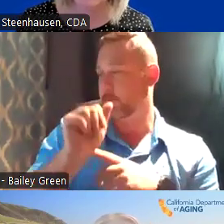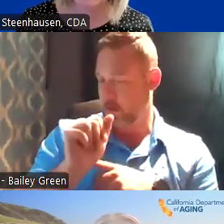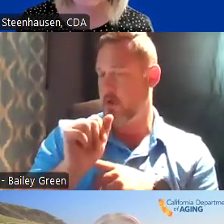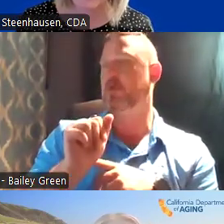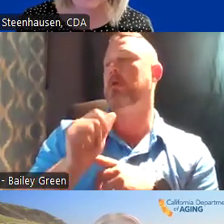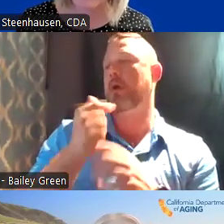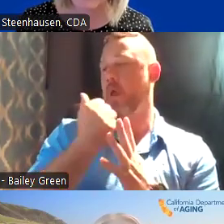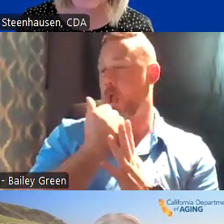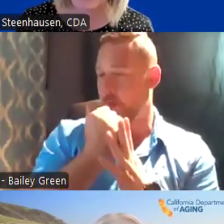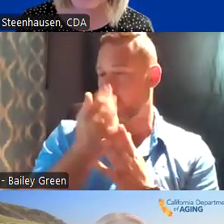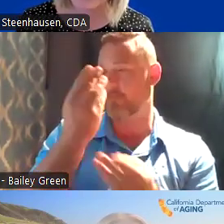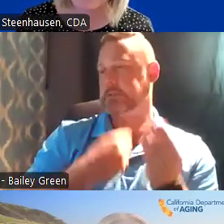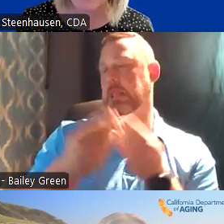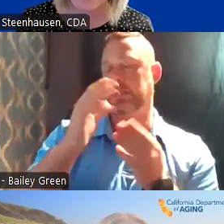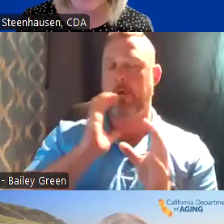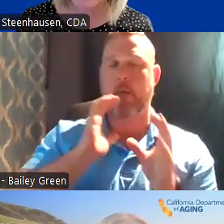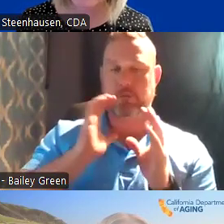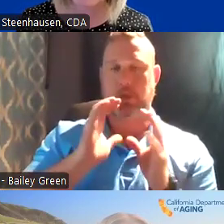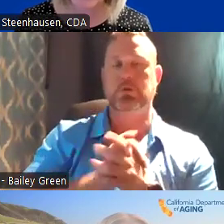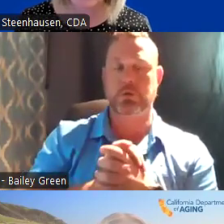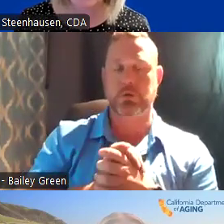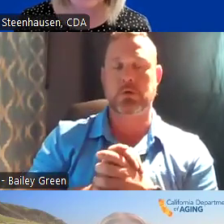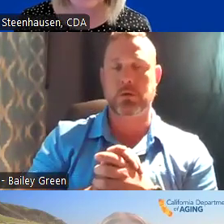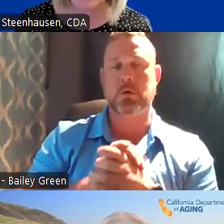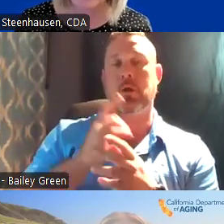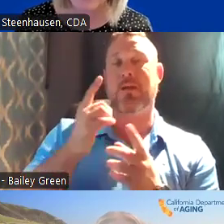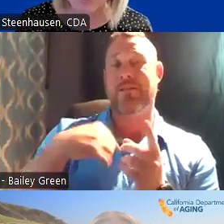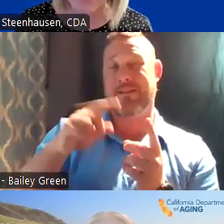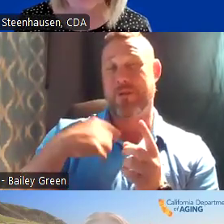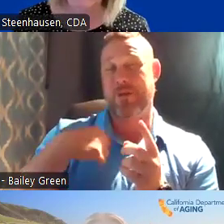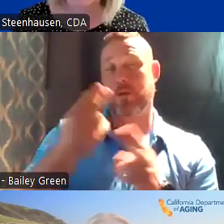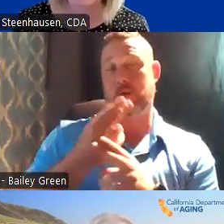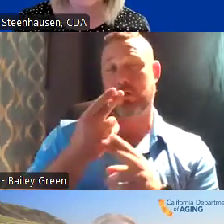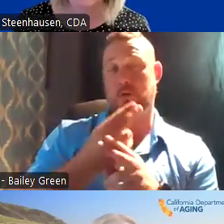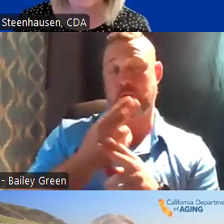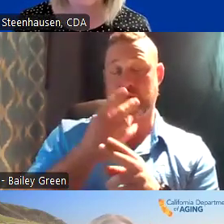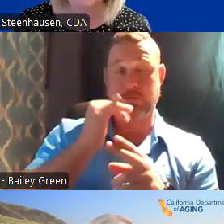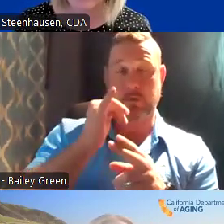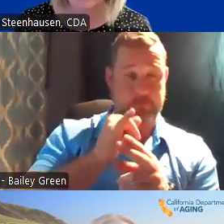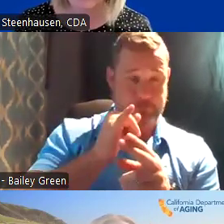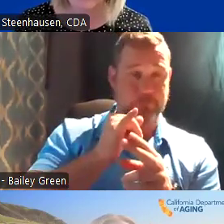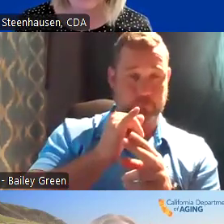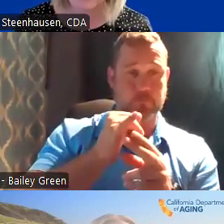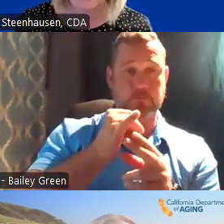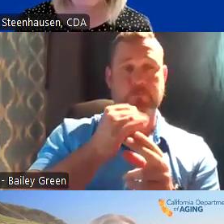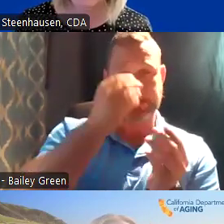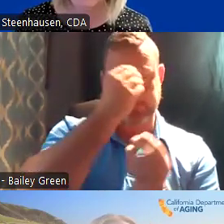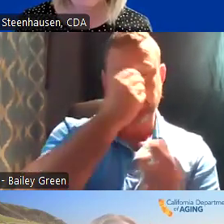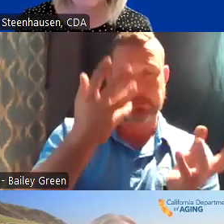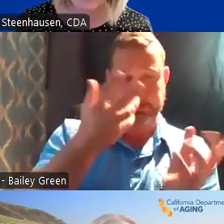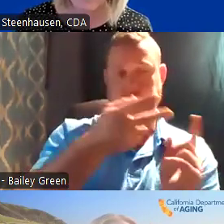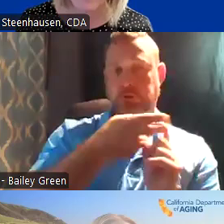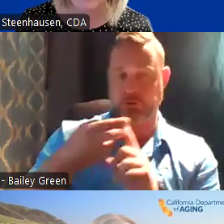help us facilitate those conversations. And we would essentially use the engagement of our Lived Experience Advisory Board